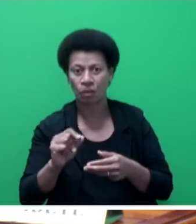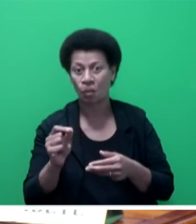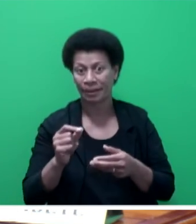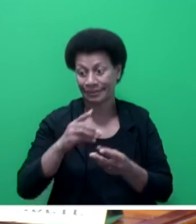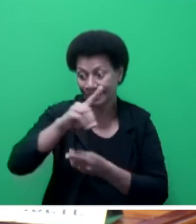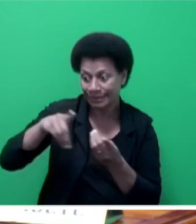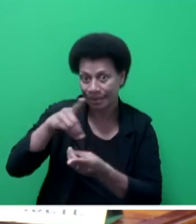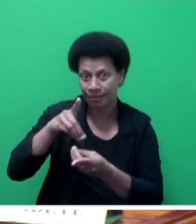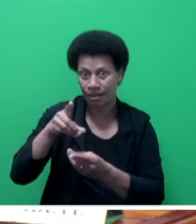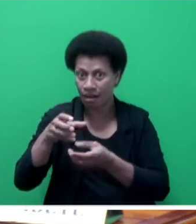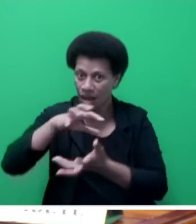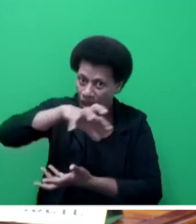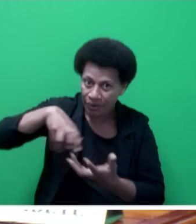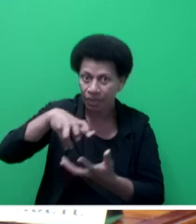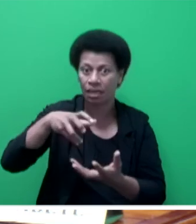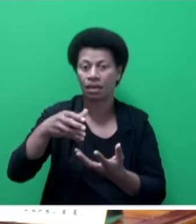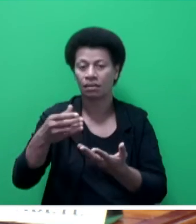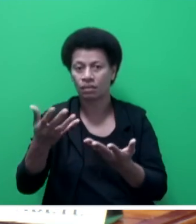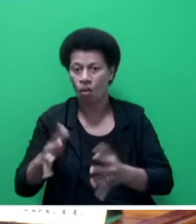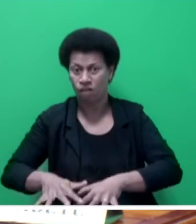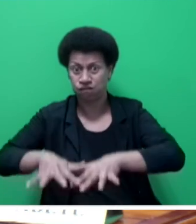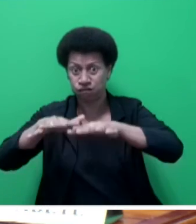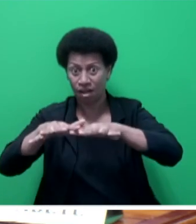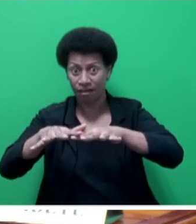responses should they receive